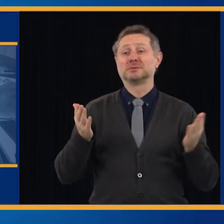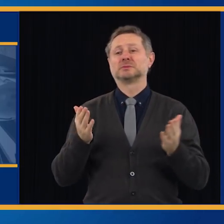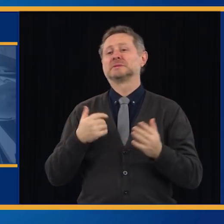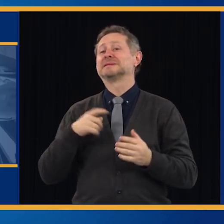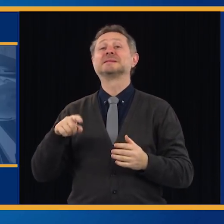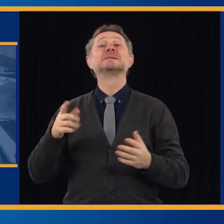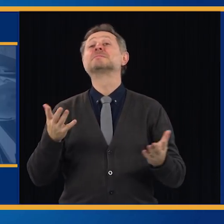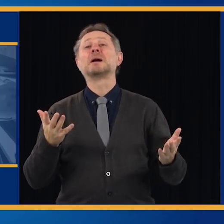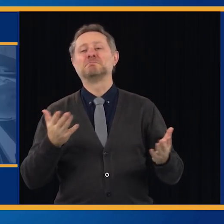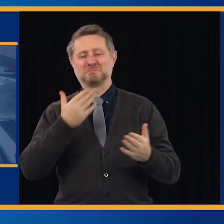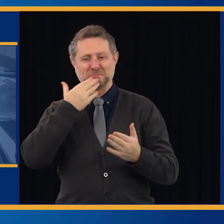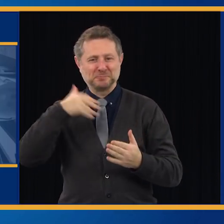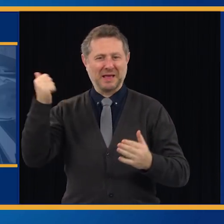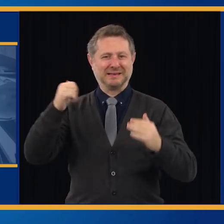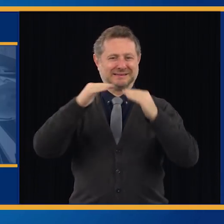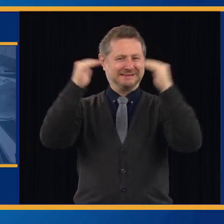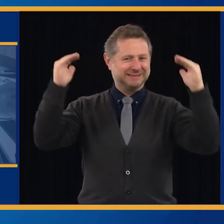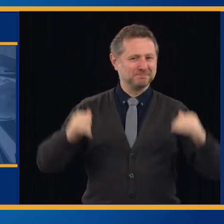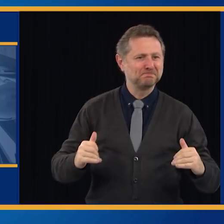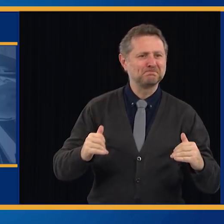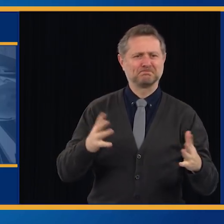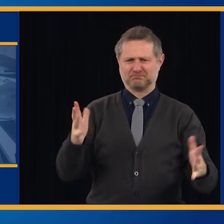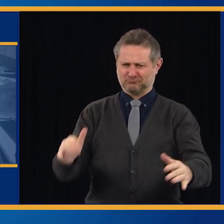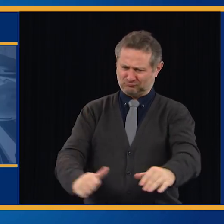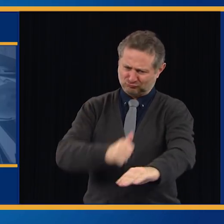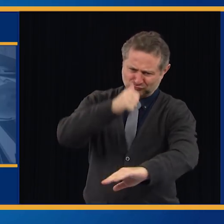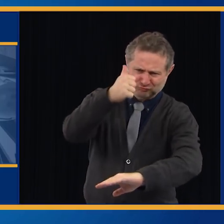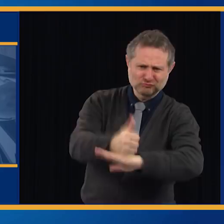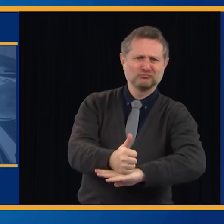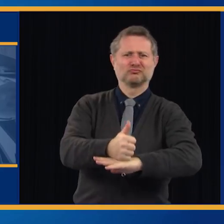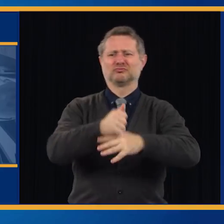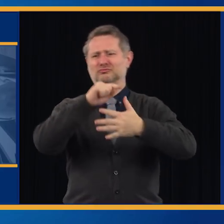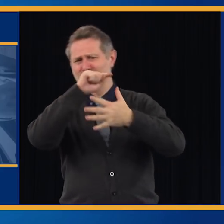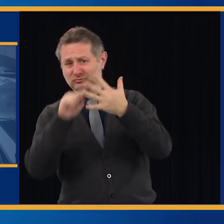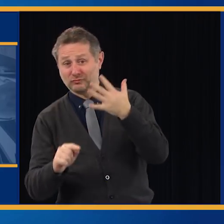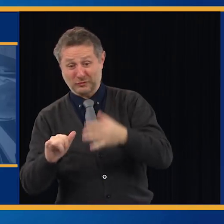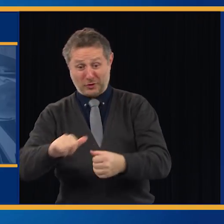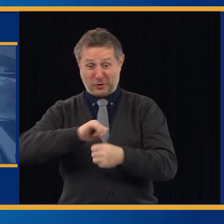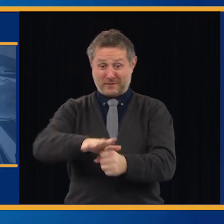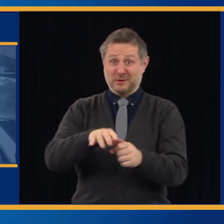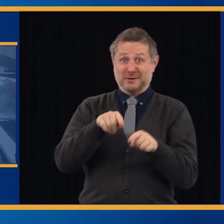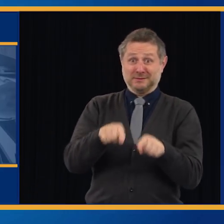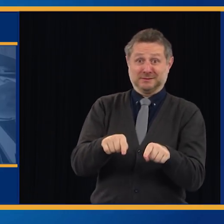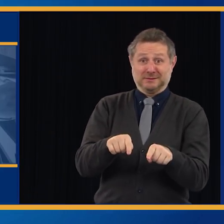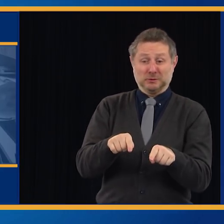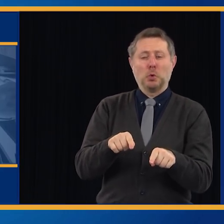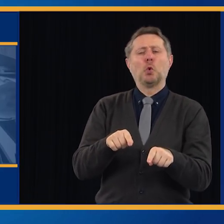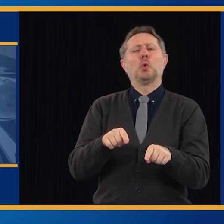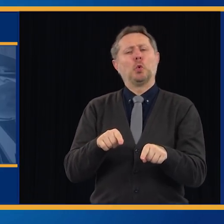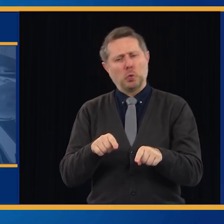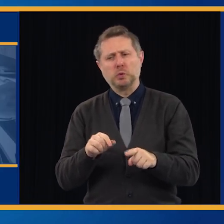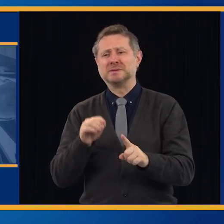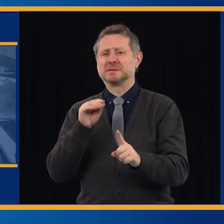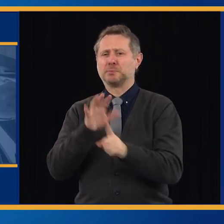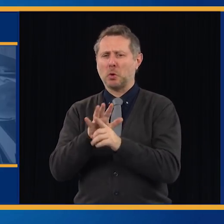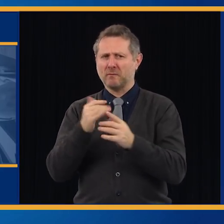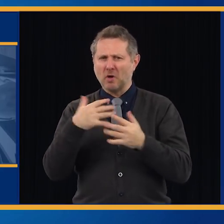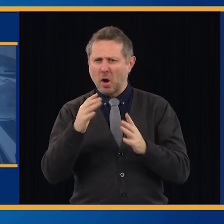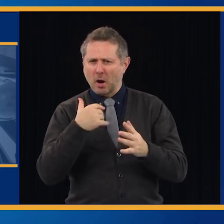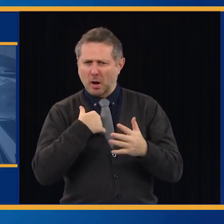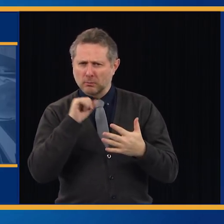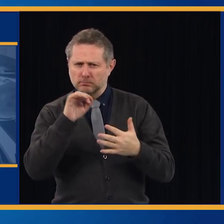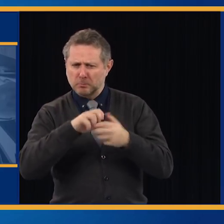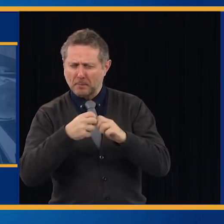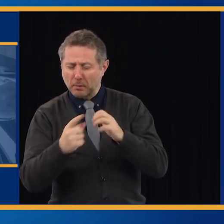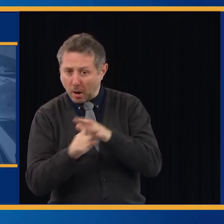systems. This exposed a lot of issues, fundamental issues. We have to do a better job